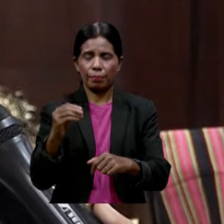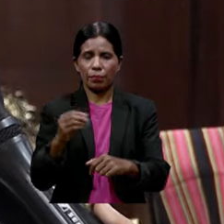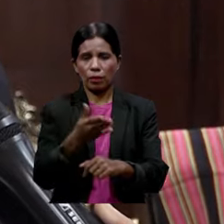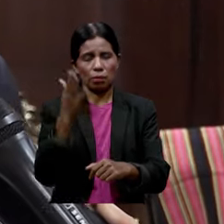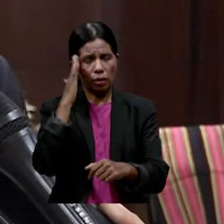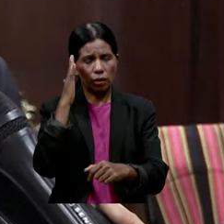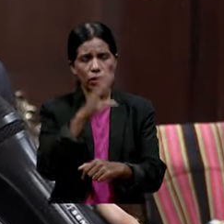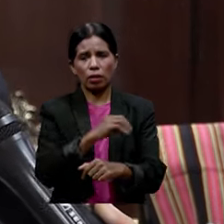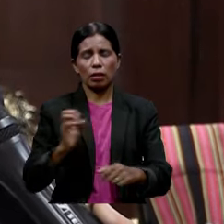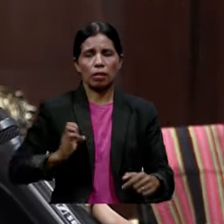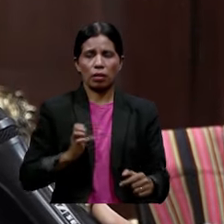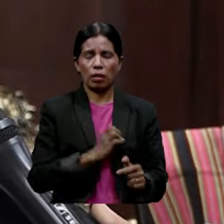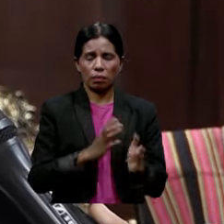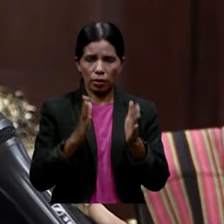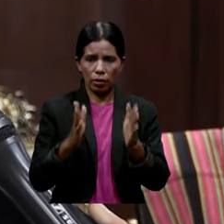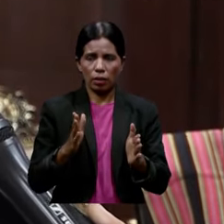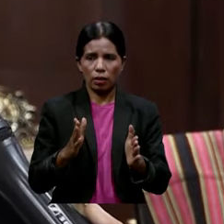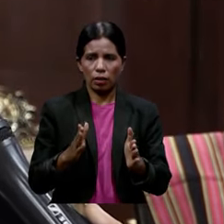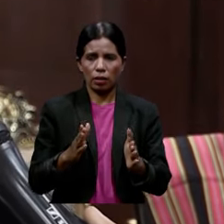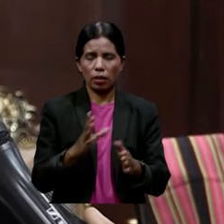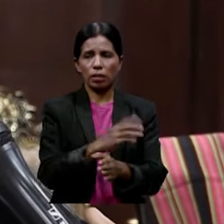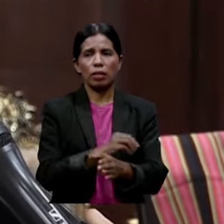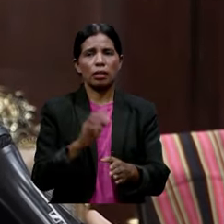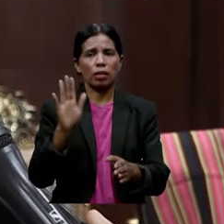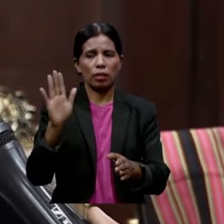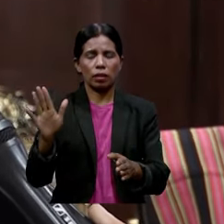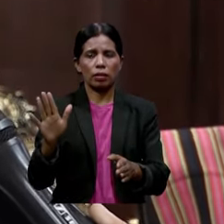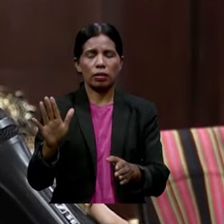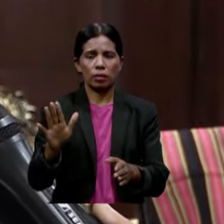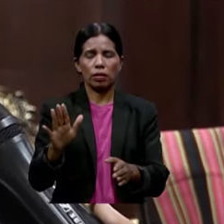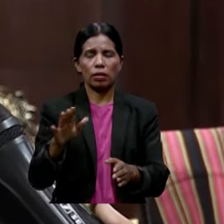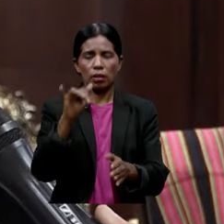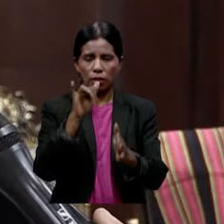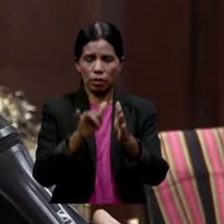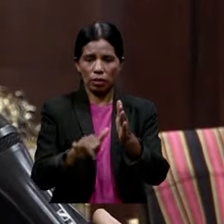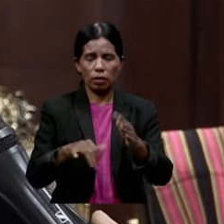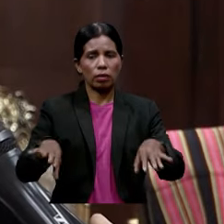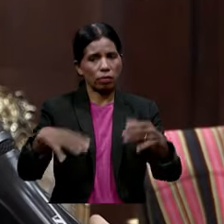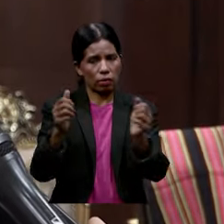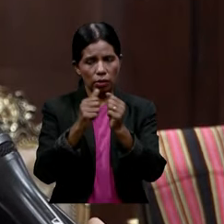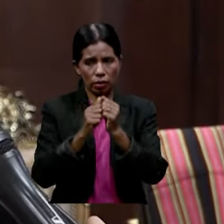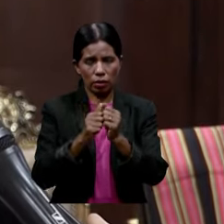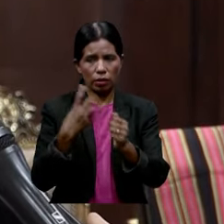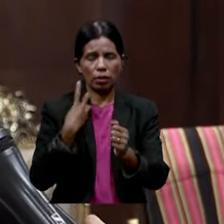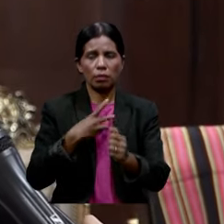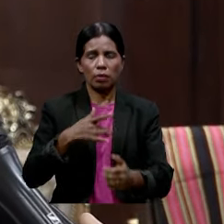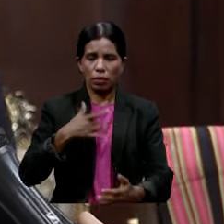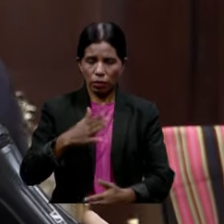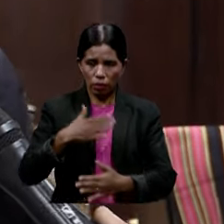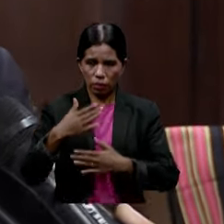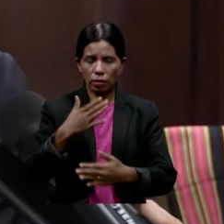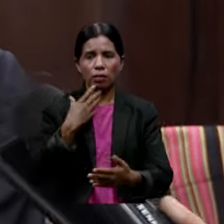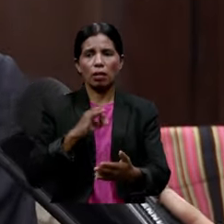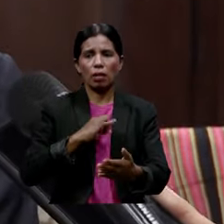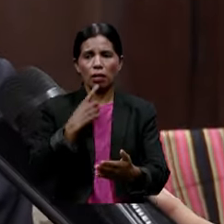Our ambassador here, he's been leading the relationship, and we're very happy with the progress, but I think